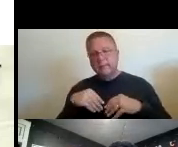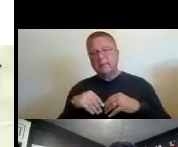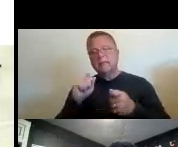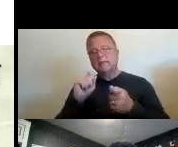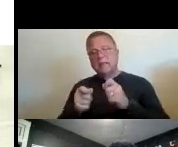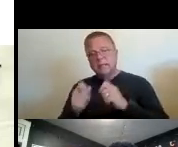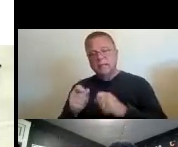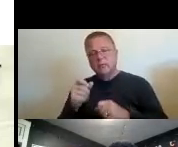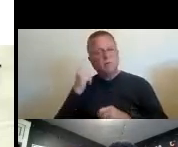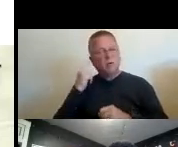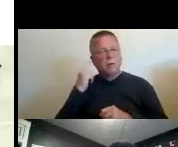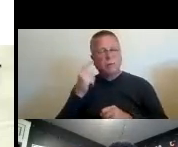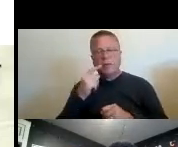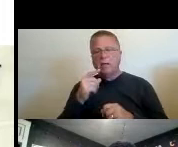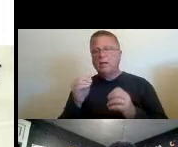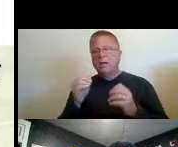with